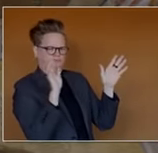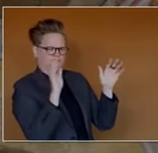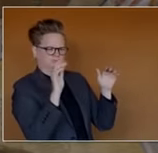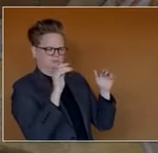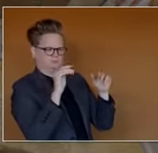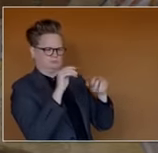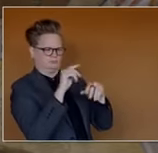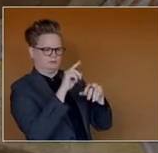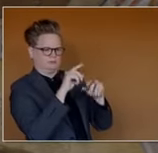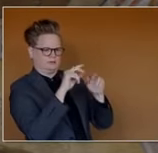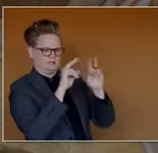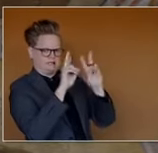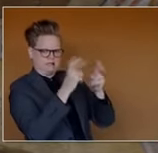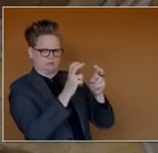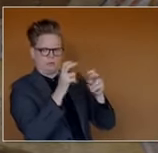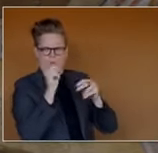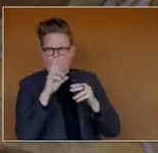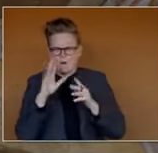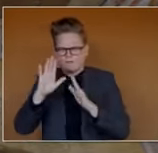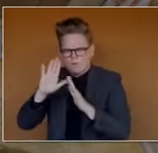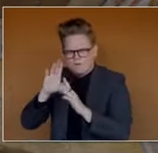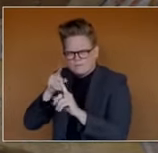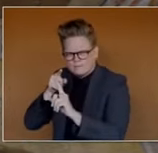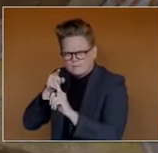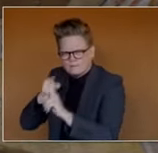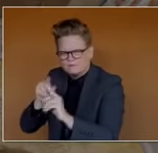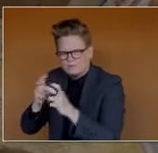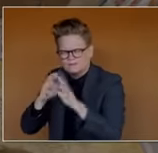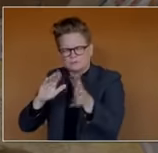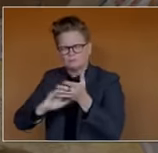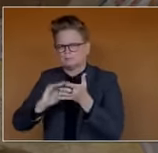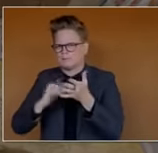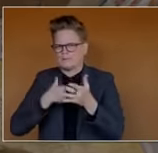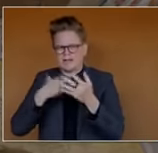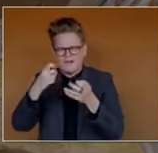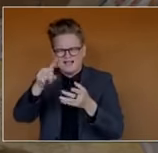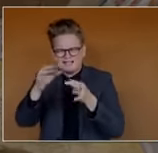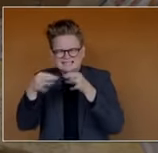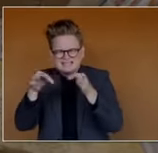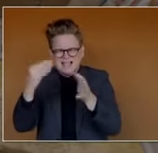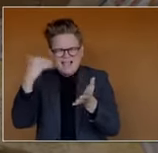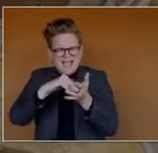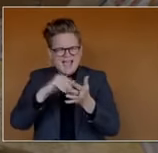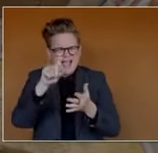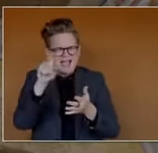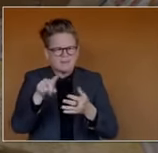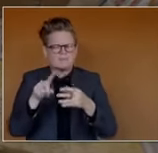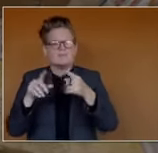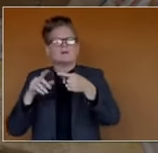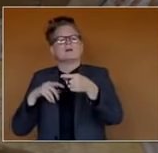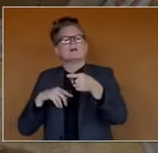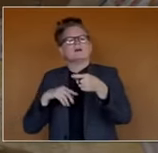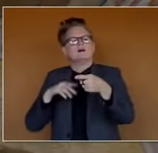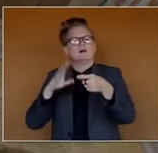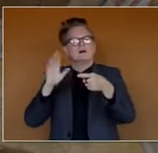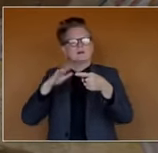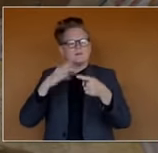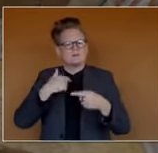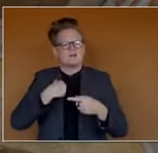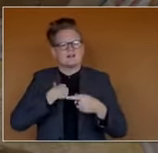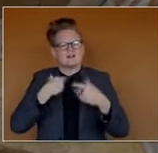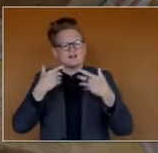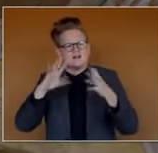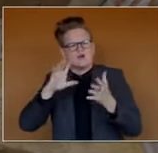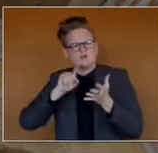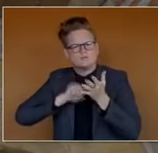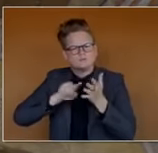rent. That issue, interestingly, there are a number of different studies that have come out with estimates. Some